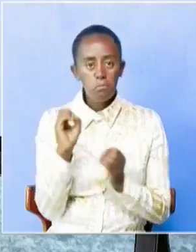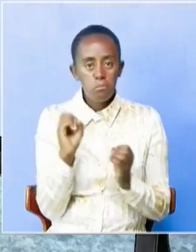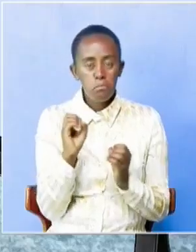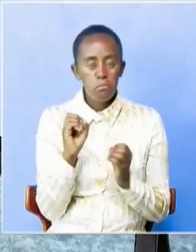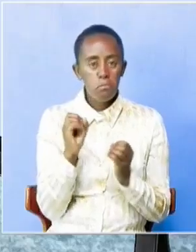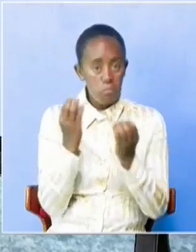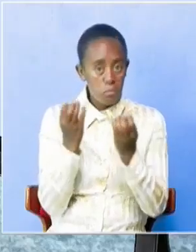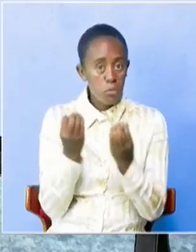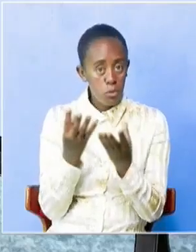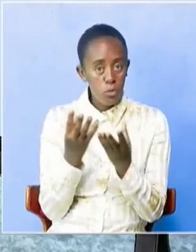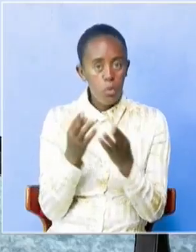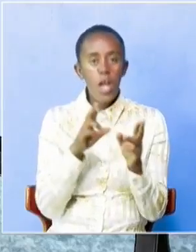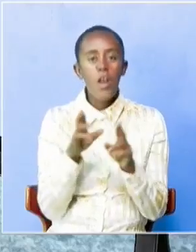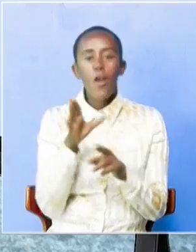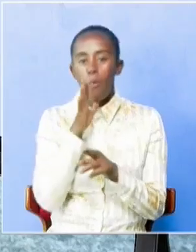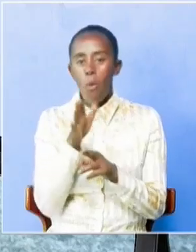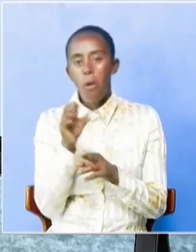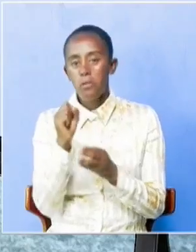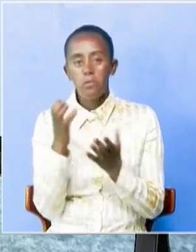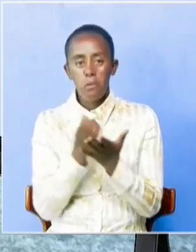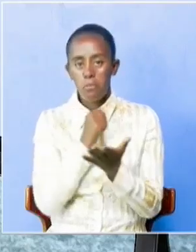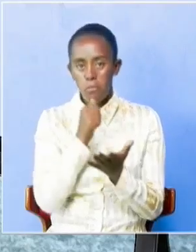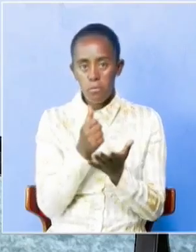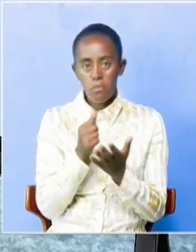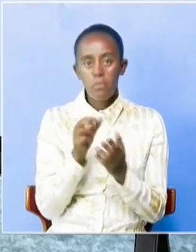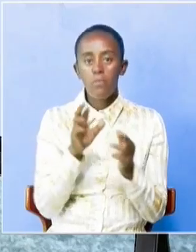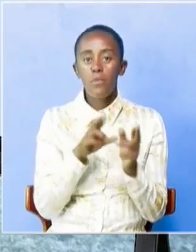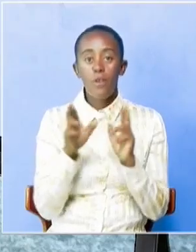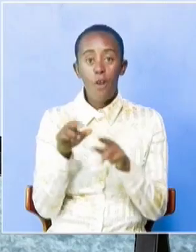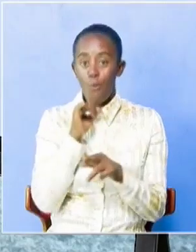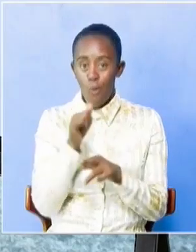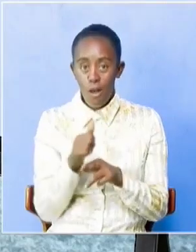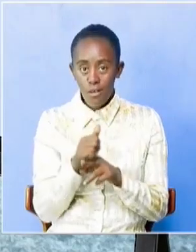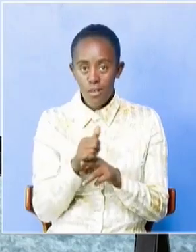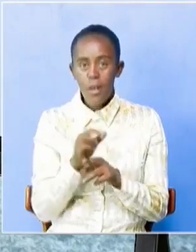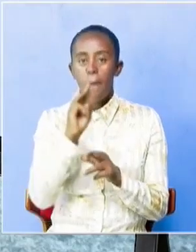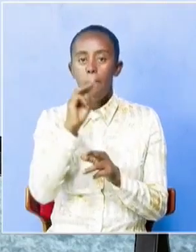plural, irregular plural noun. So the